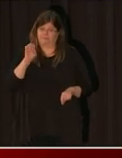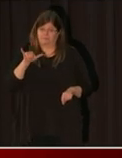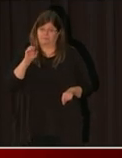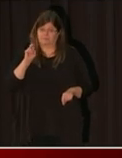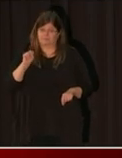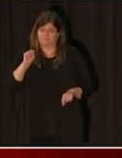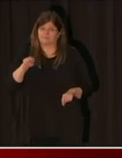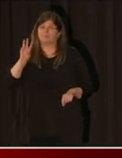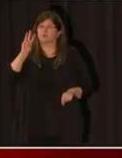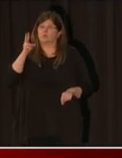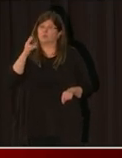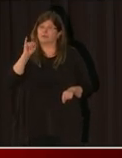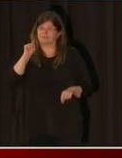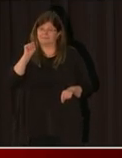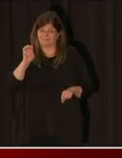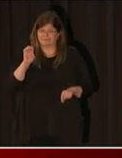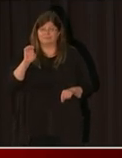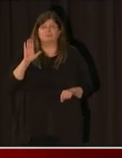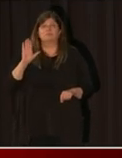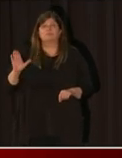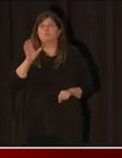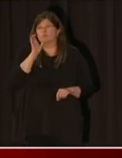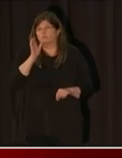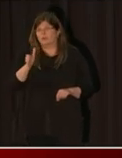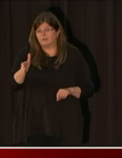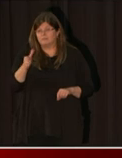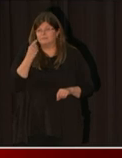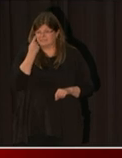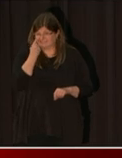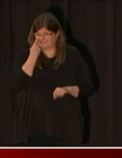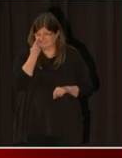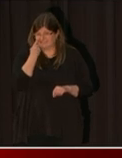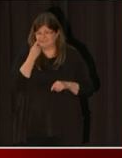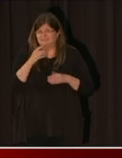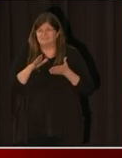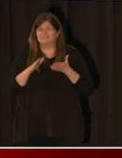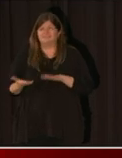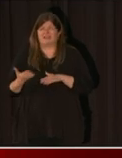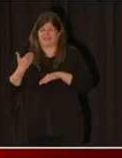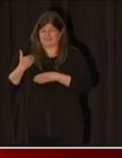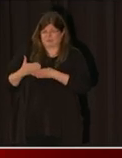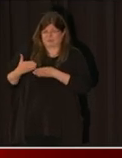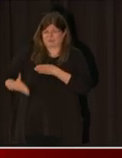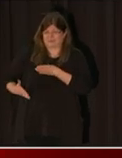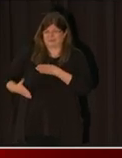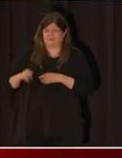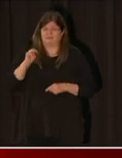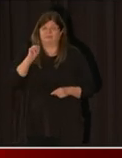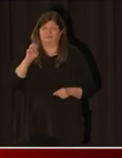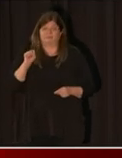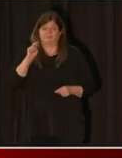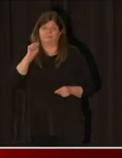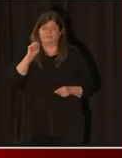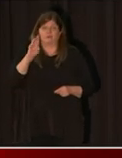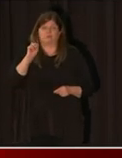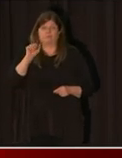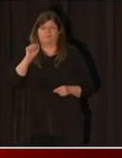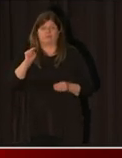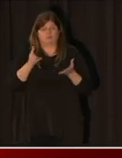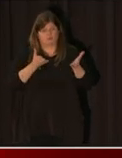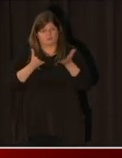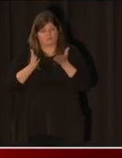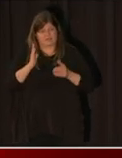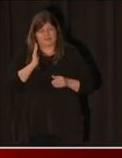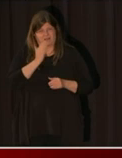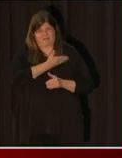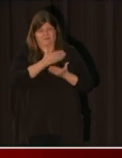away. Ms. Norman served our community at St. Elizabeth since 1980, and I know our community